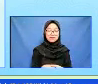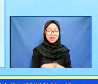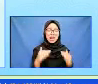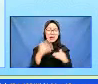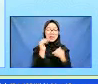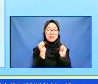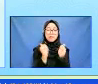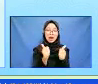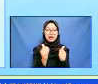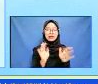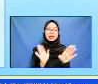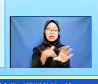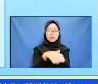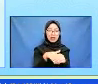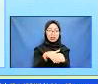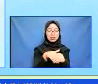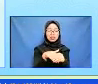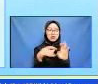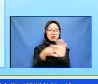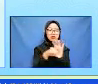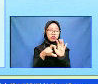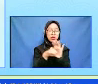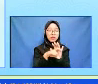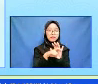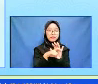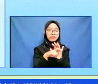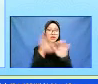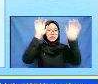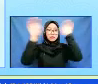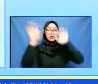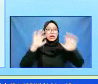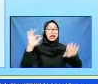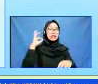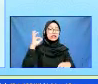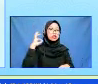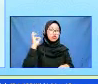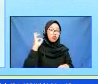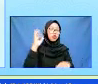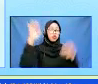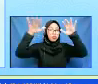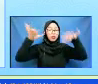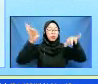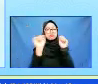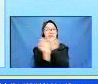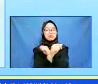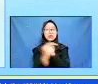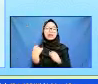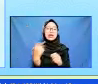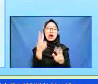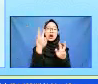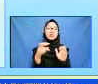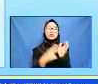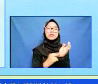risk, participatory assessment of their characteristic vulnerabilities and capacities